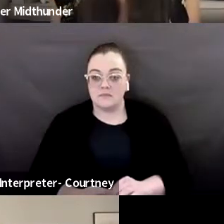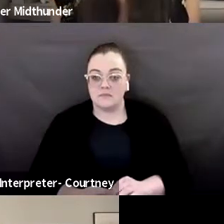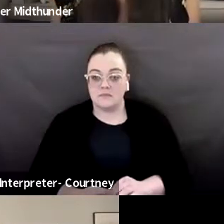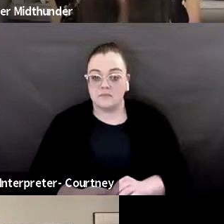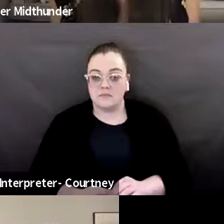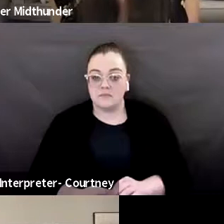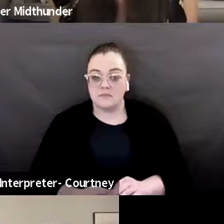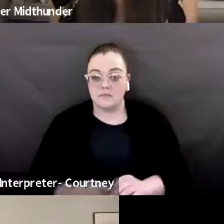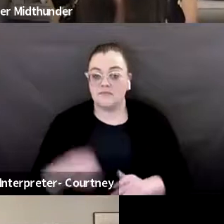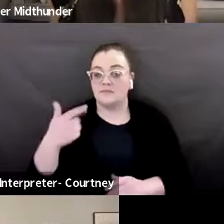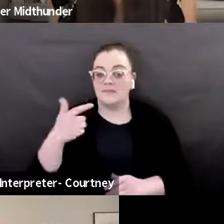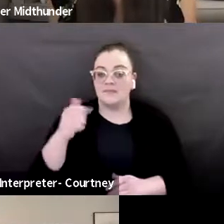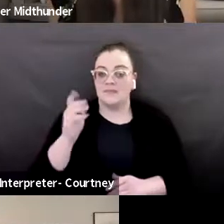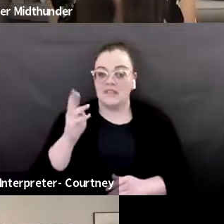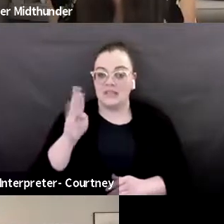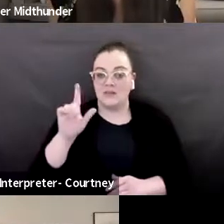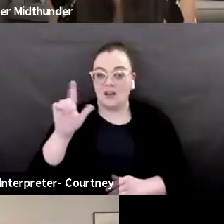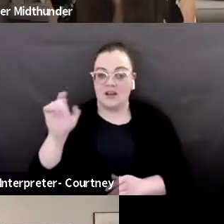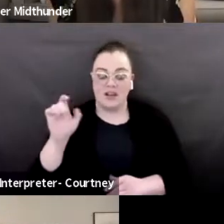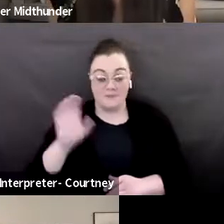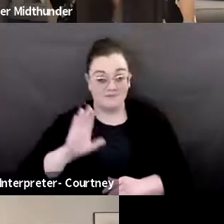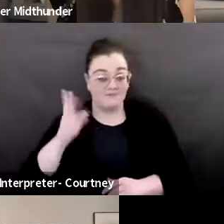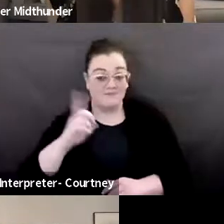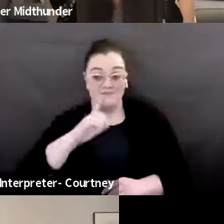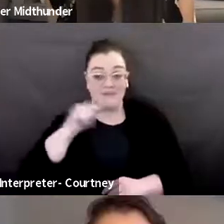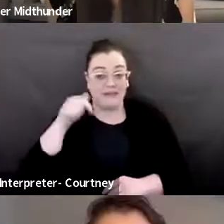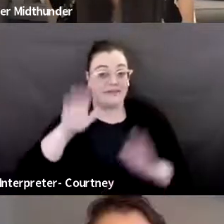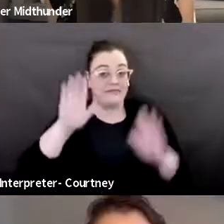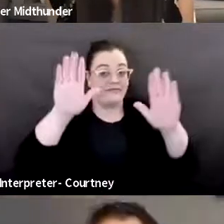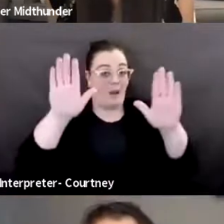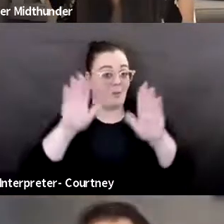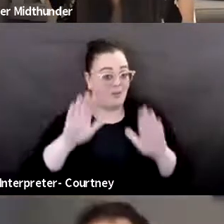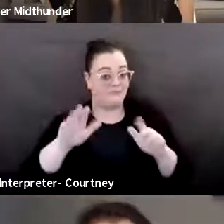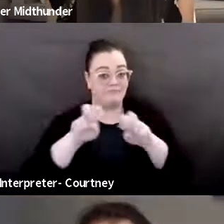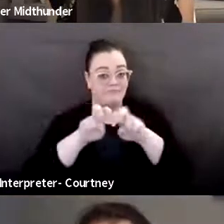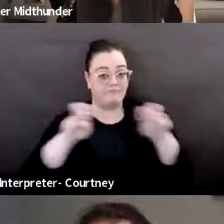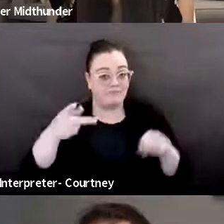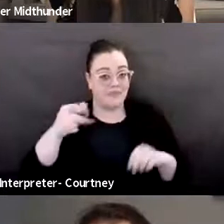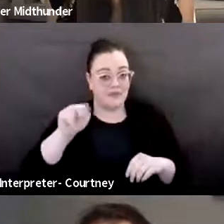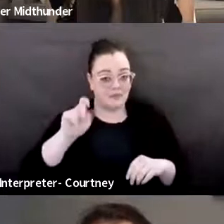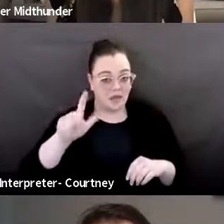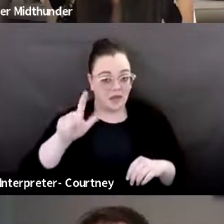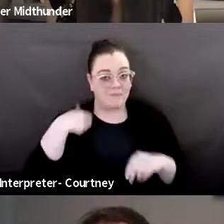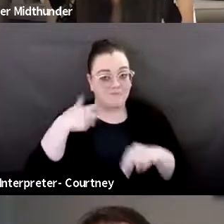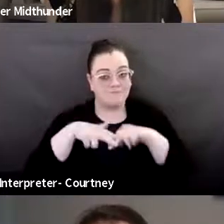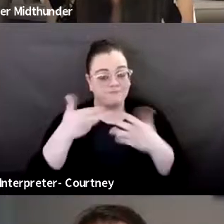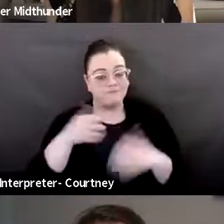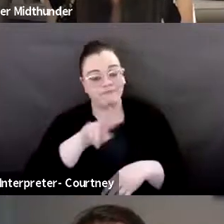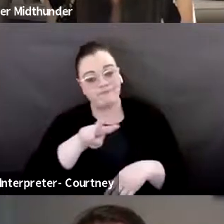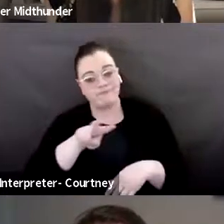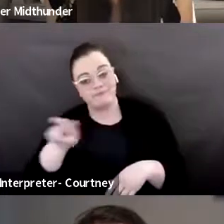I just have to say, this was a fabulous, fabulous panel. I have been sitting here